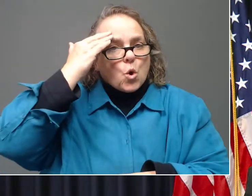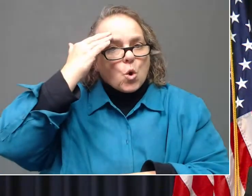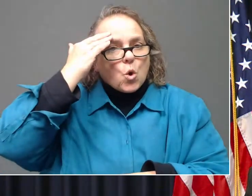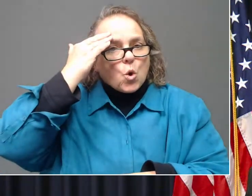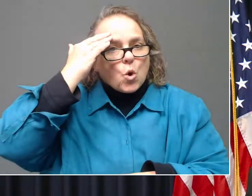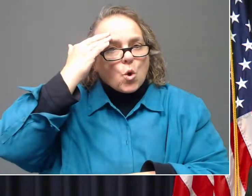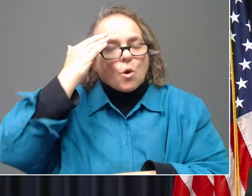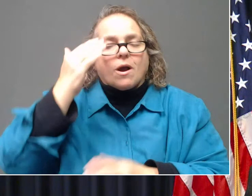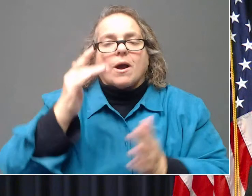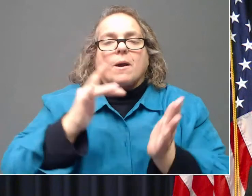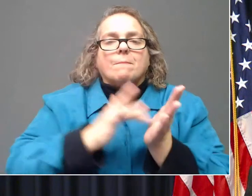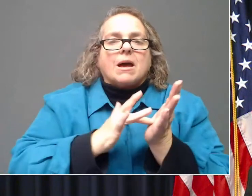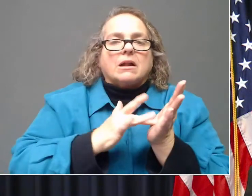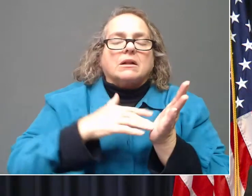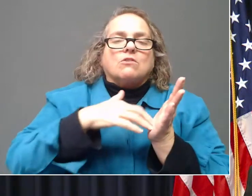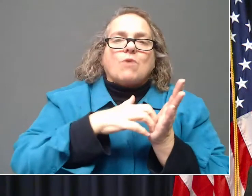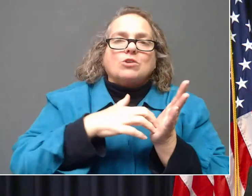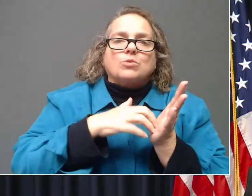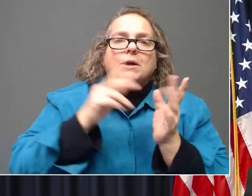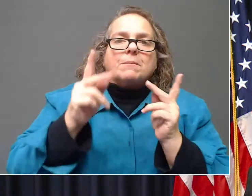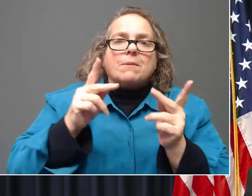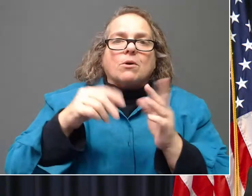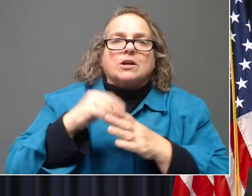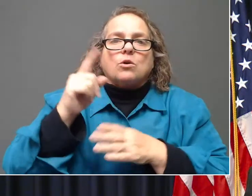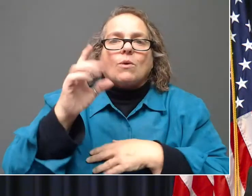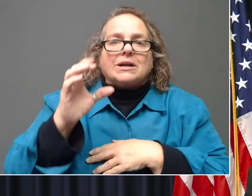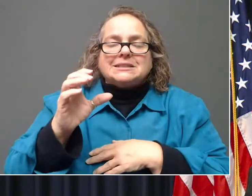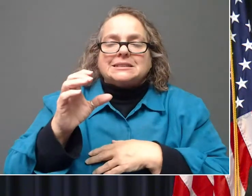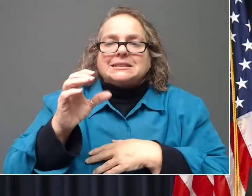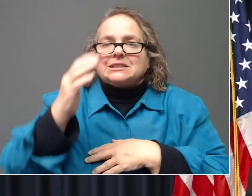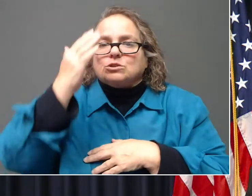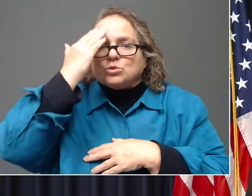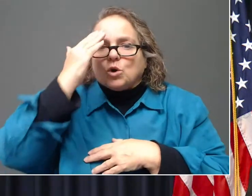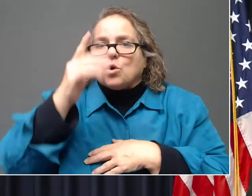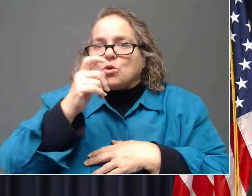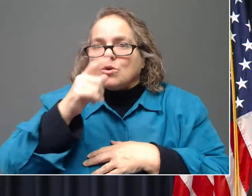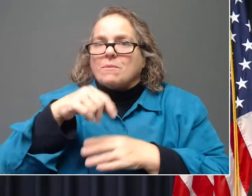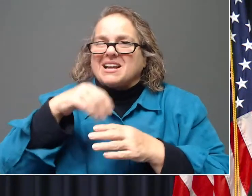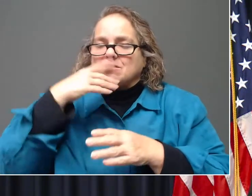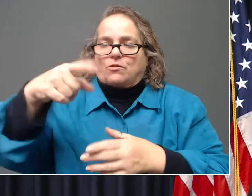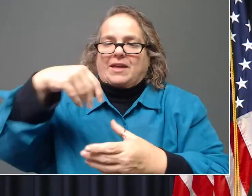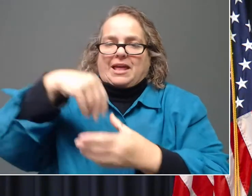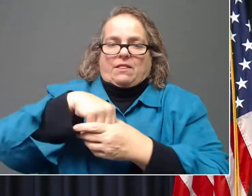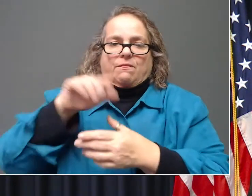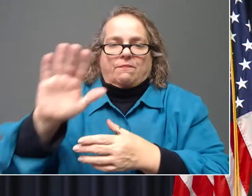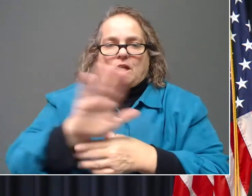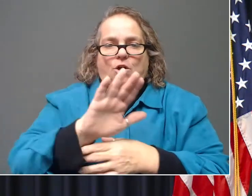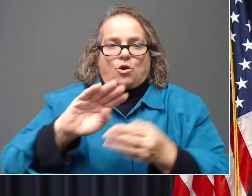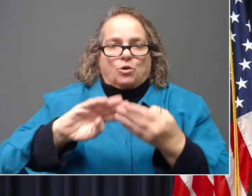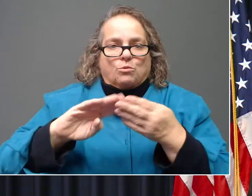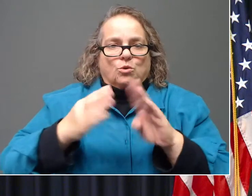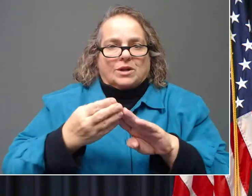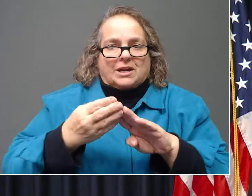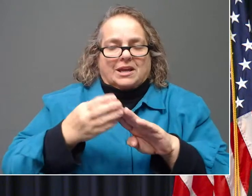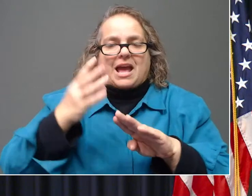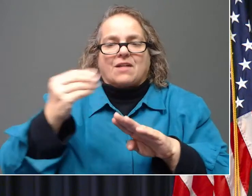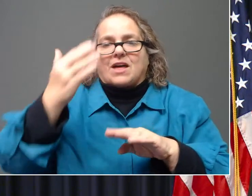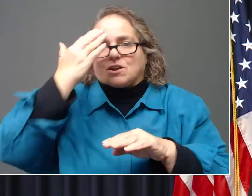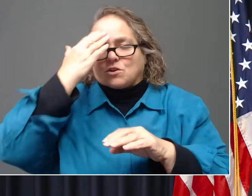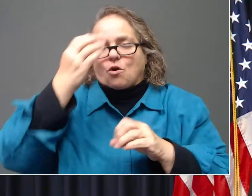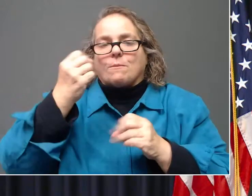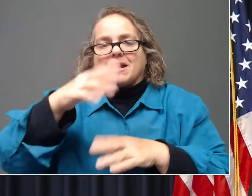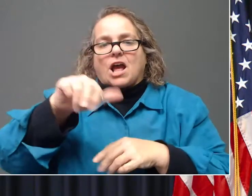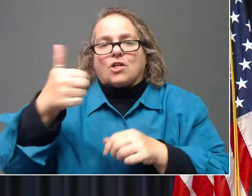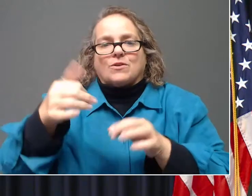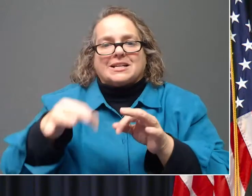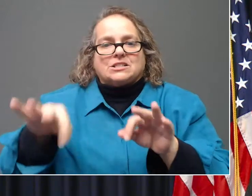medically fragile individuals in 1C because they are in their community. They know a lot of the other essential workers, again, in